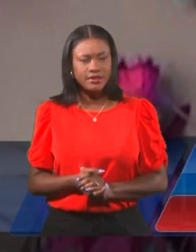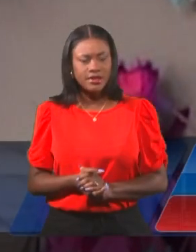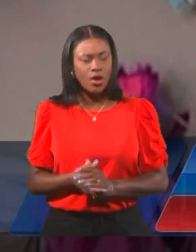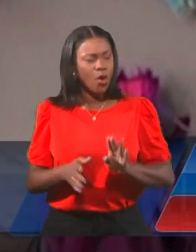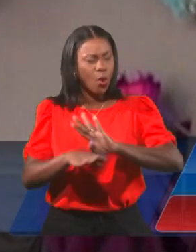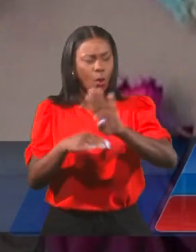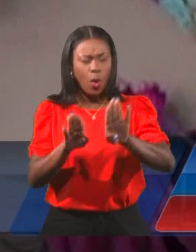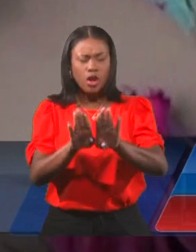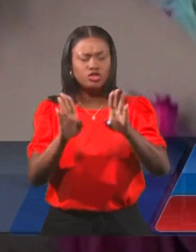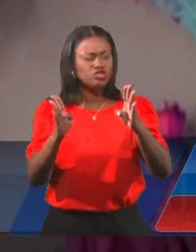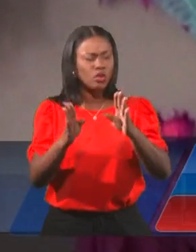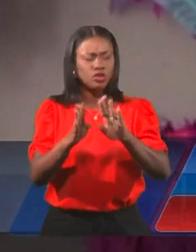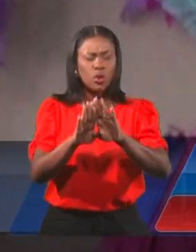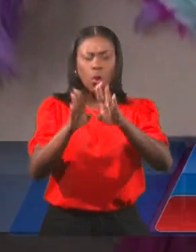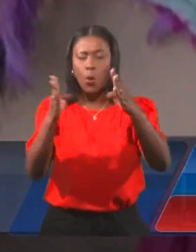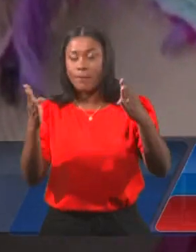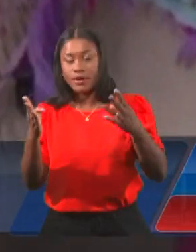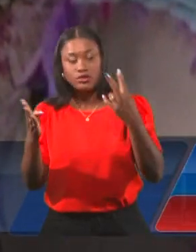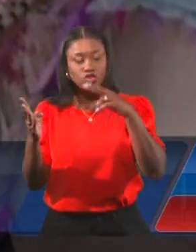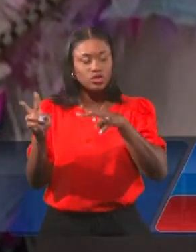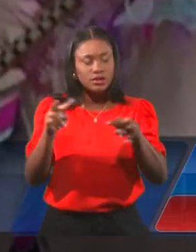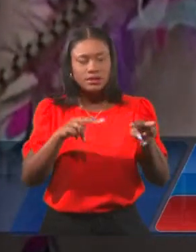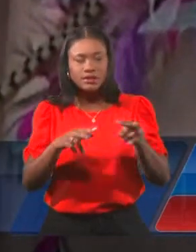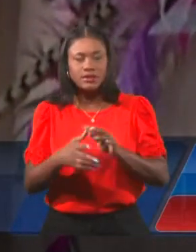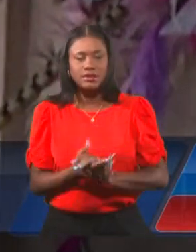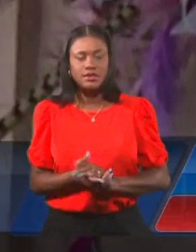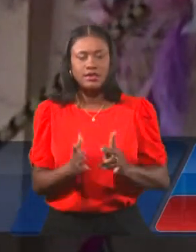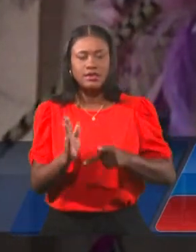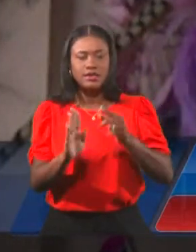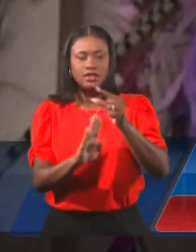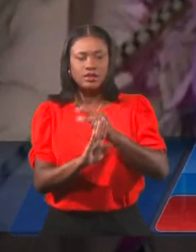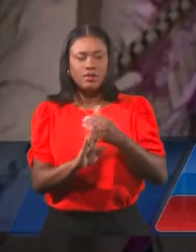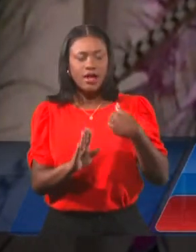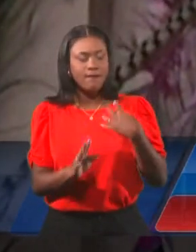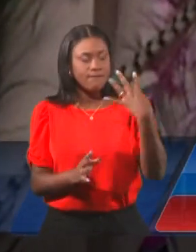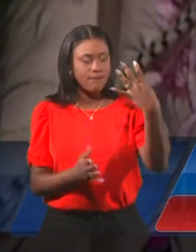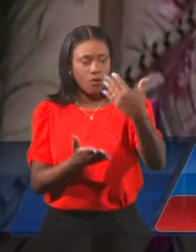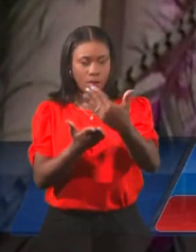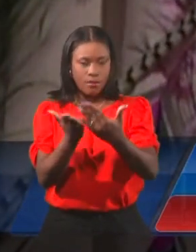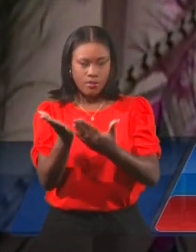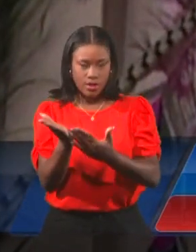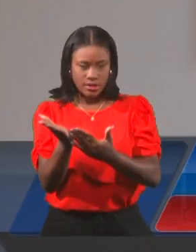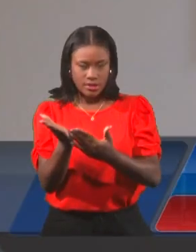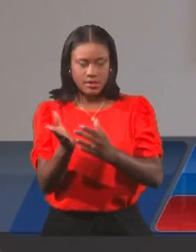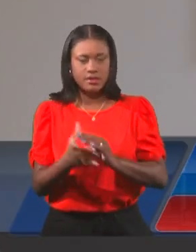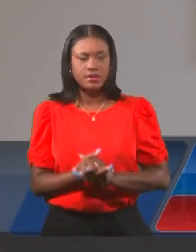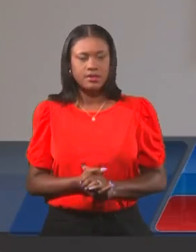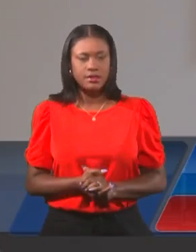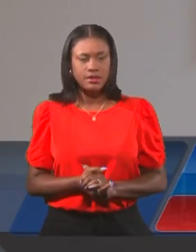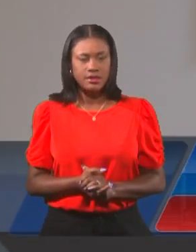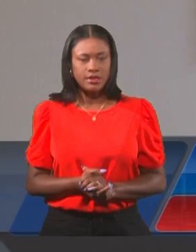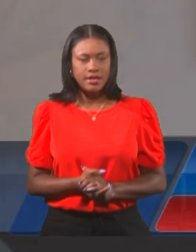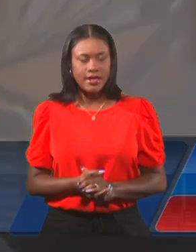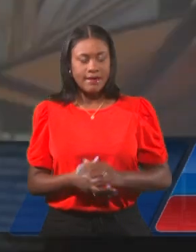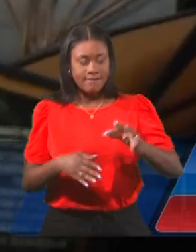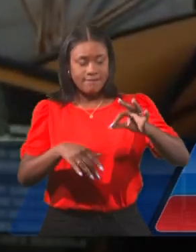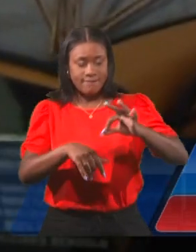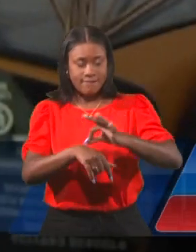All of the doors in this production house are open to you guys. The program covers four modules. These four essential areas are